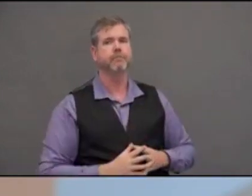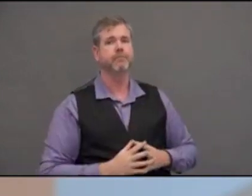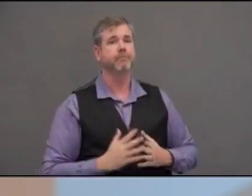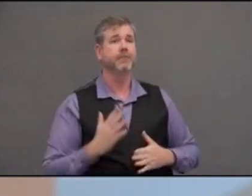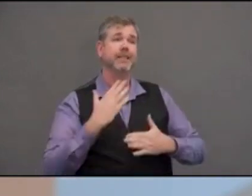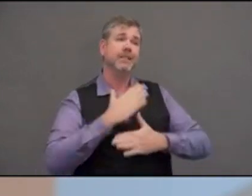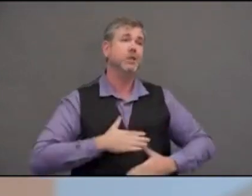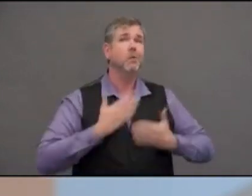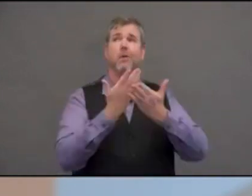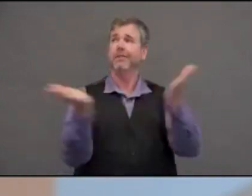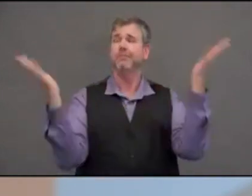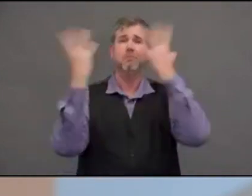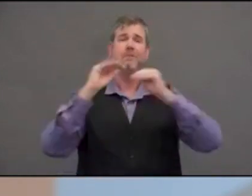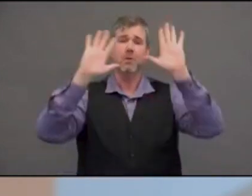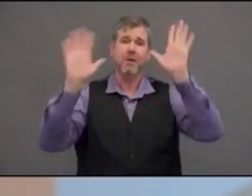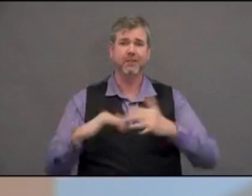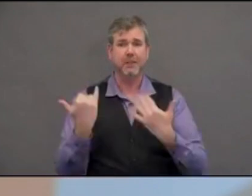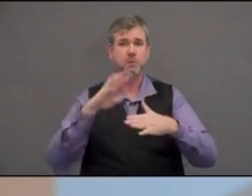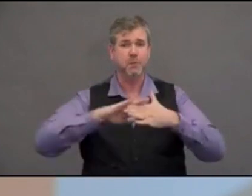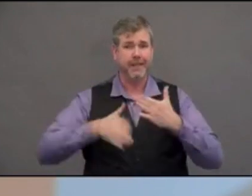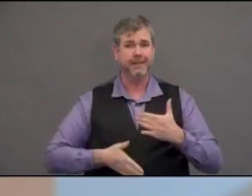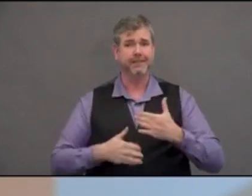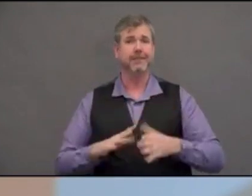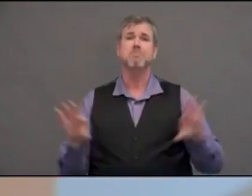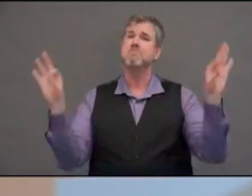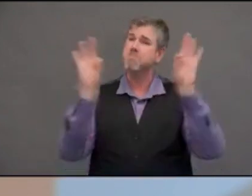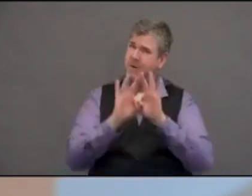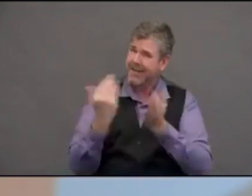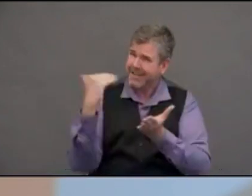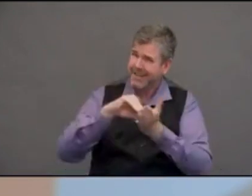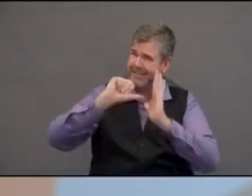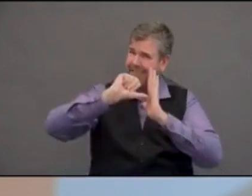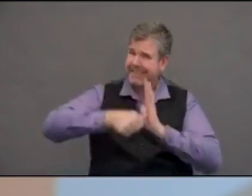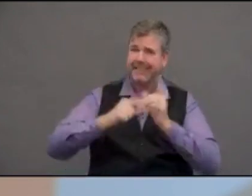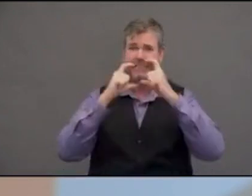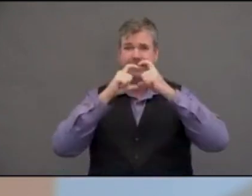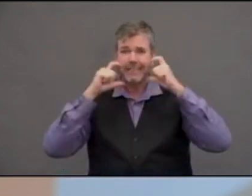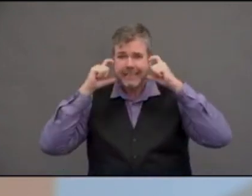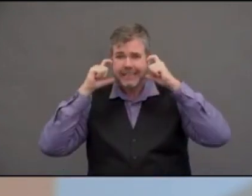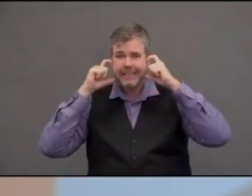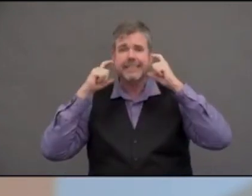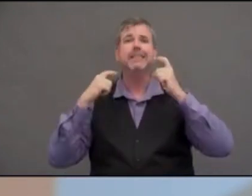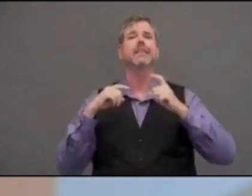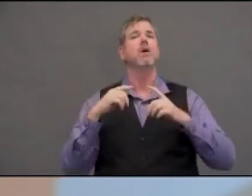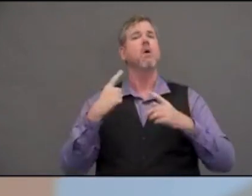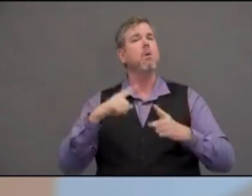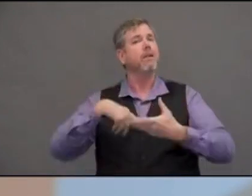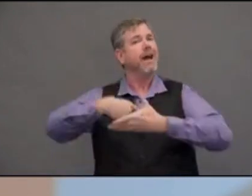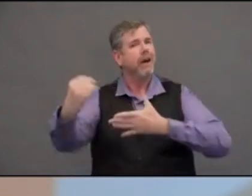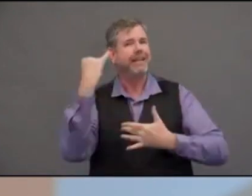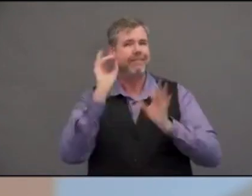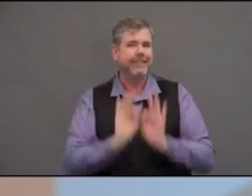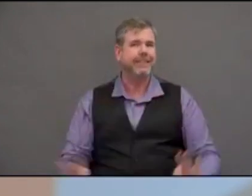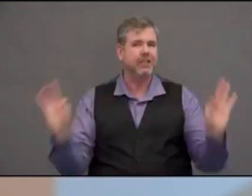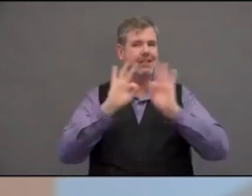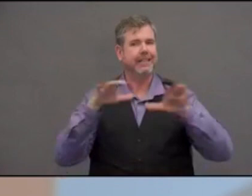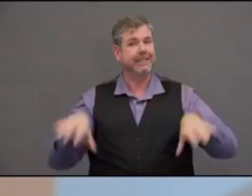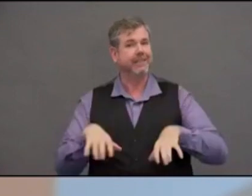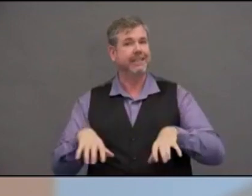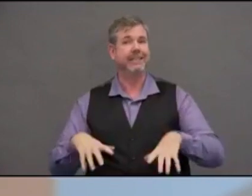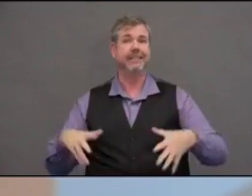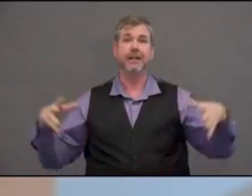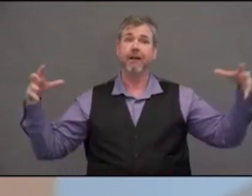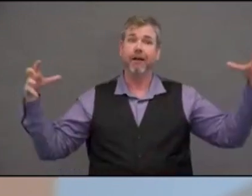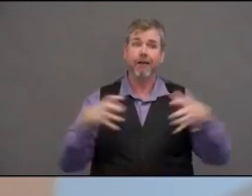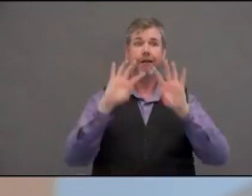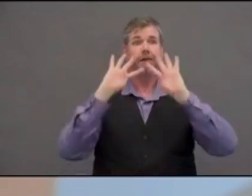wear your face coverings when out doing essential activities, remain within your household groups, and reduce all contacts with anybody that's